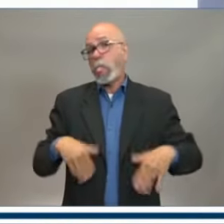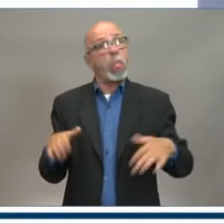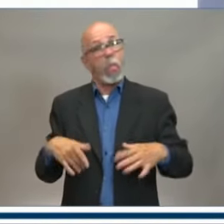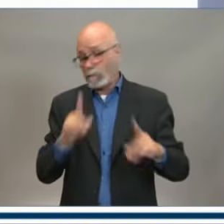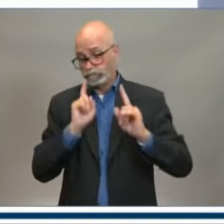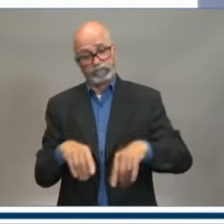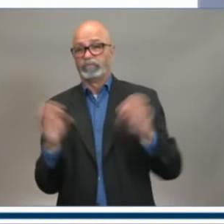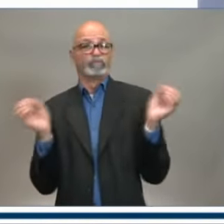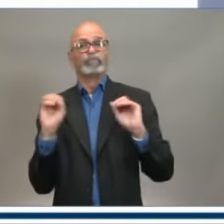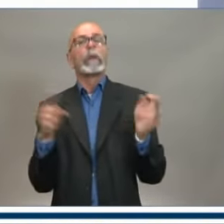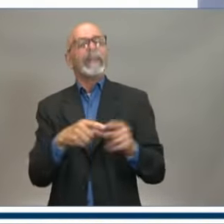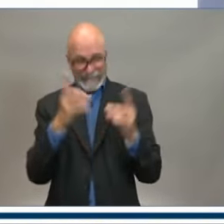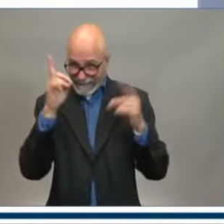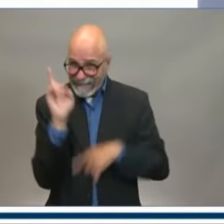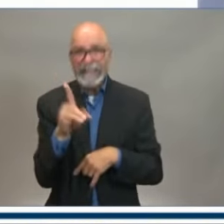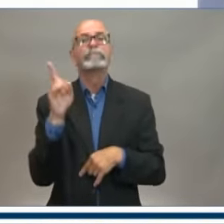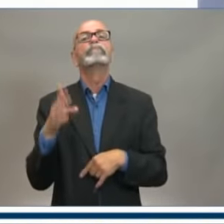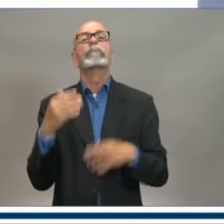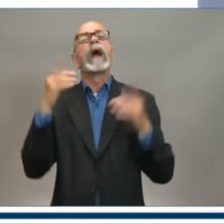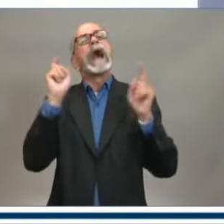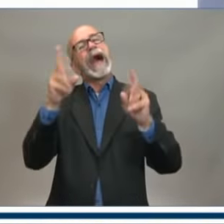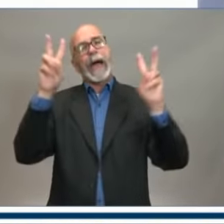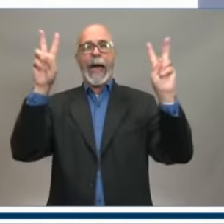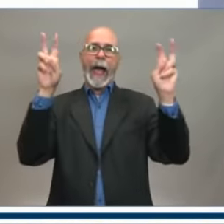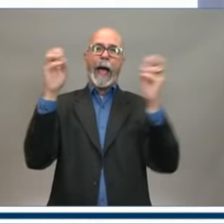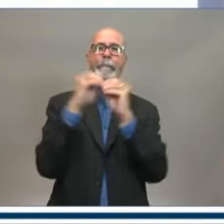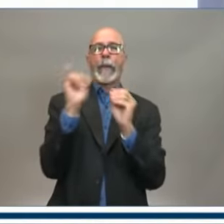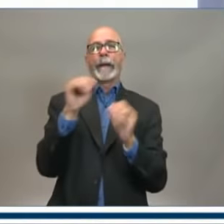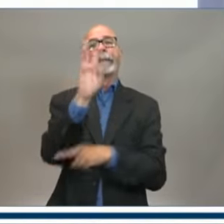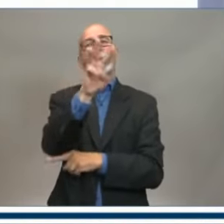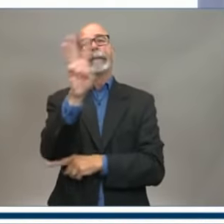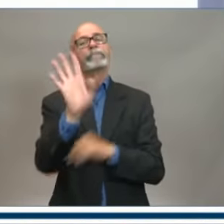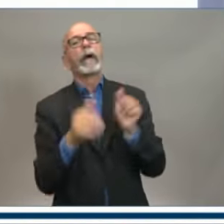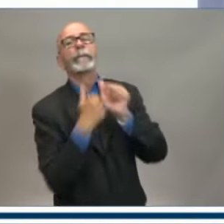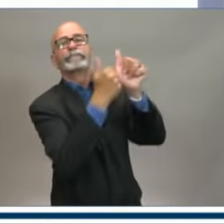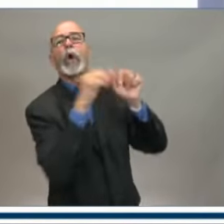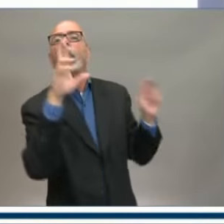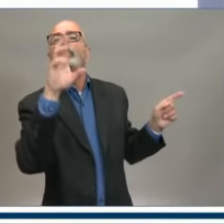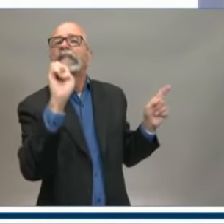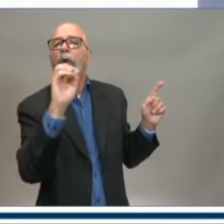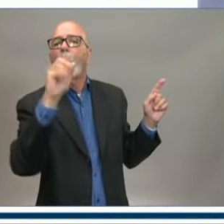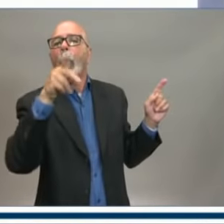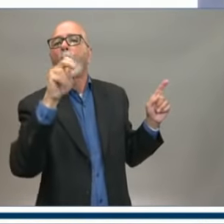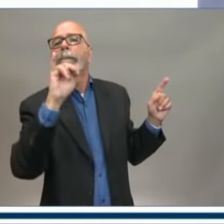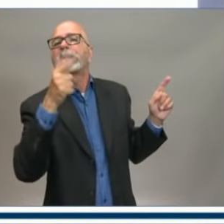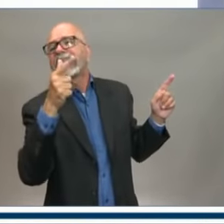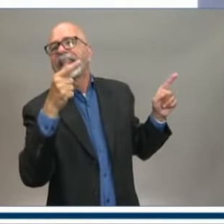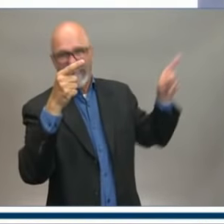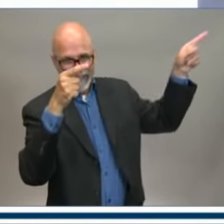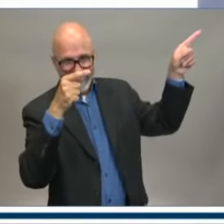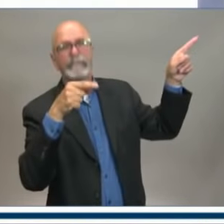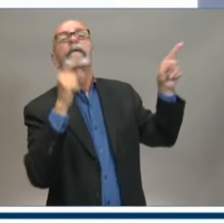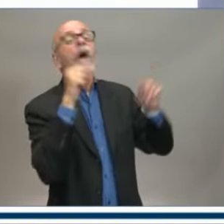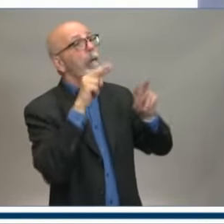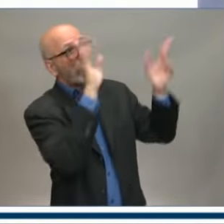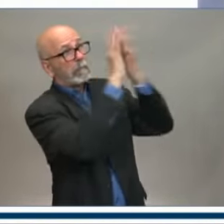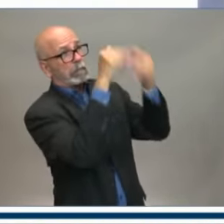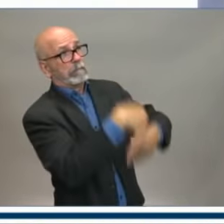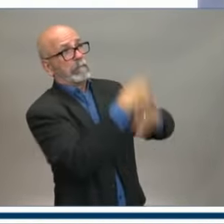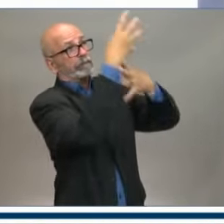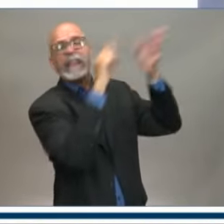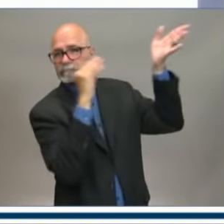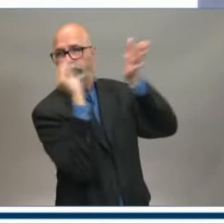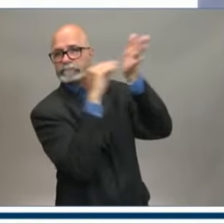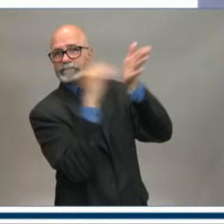website, Reopen Nova Scotia. The bottom line for all of us, follow the protocols and be safe.